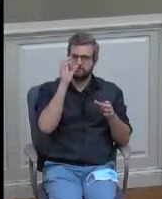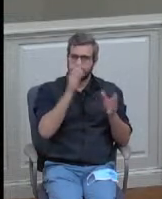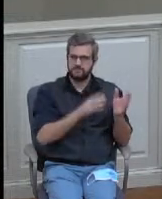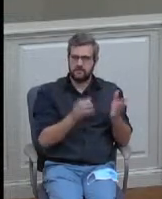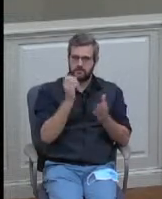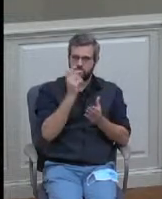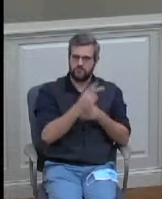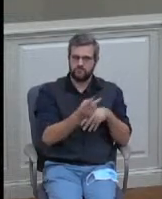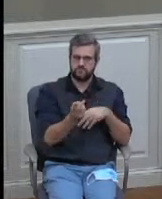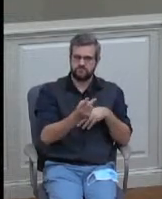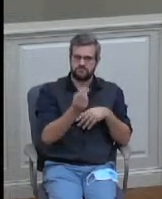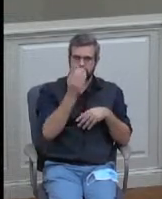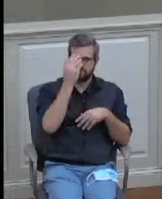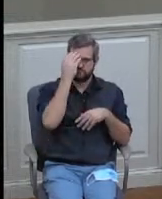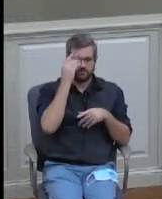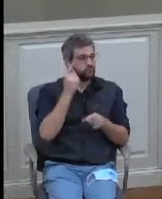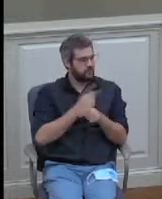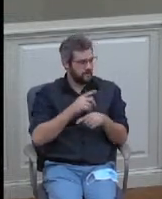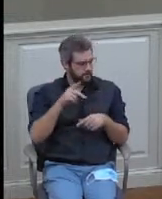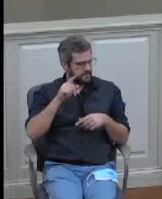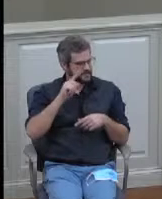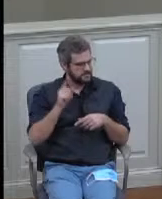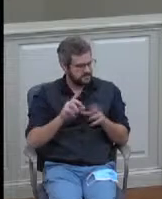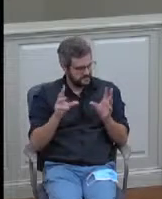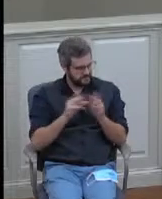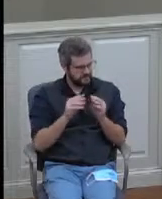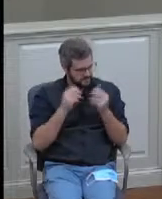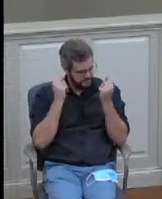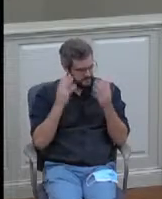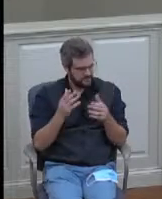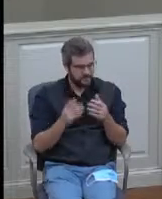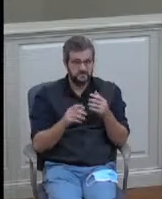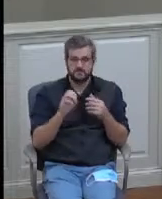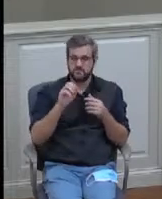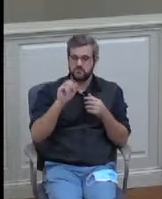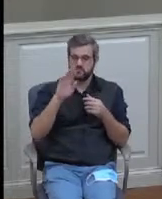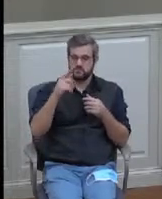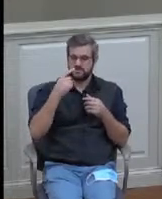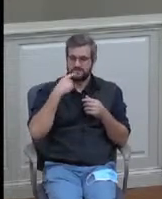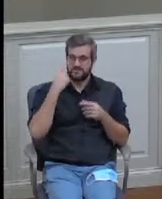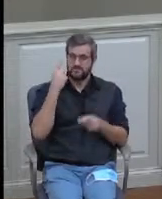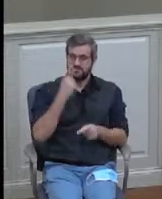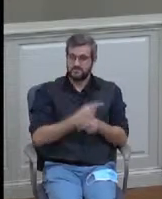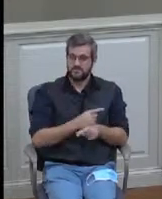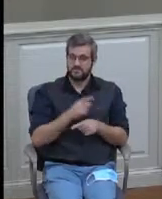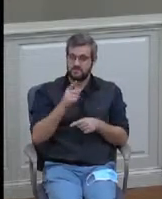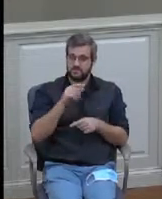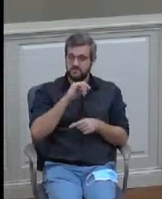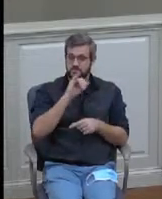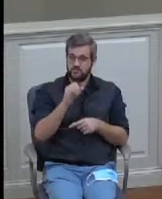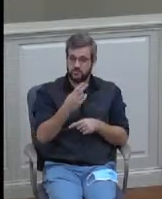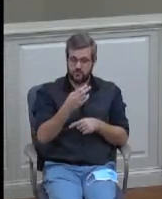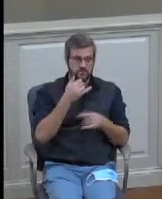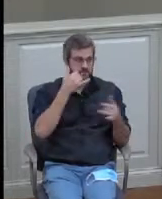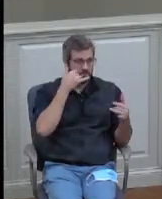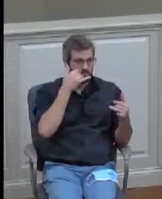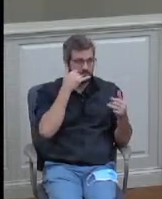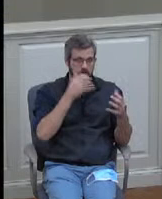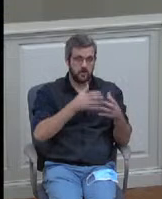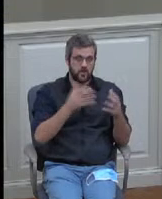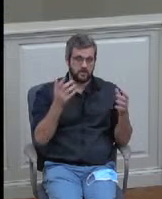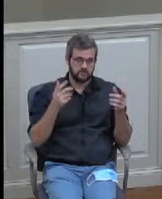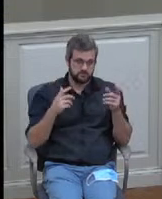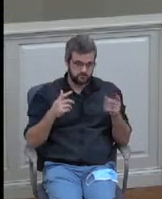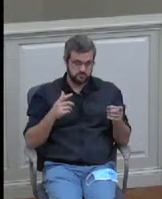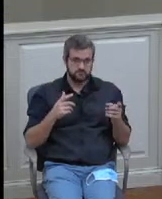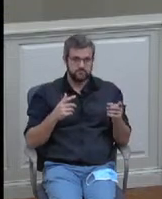whatnot, so they. Yeah, a lot of planning and zoning meetings. Yes, a lot of planning and zoning meetings. I will say that while Josh has been on the phone with me a bunch,